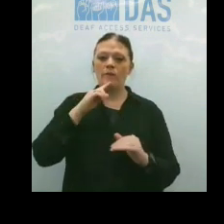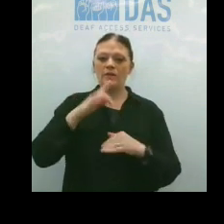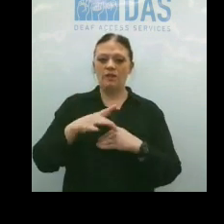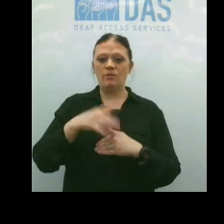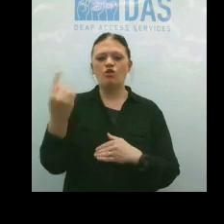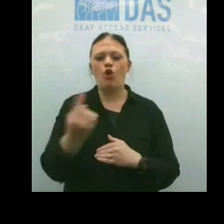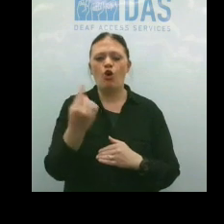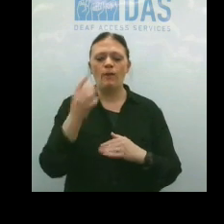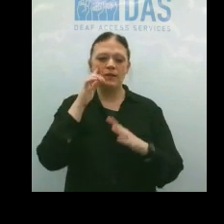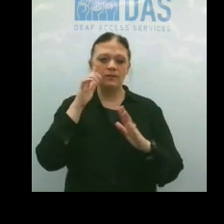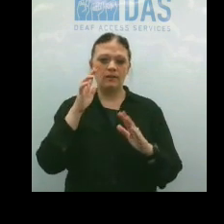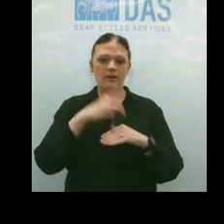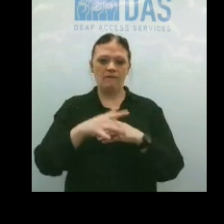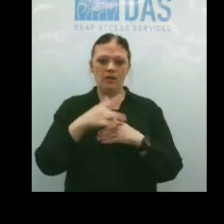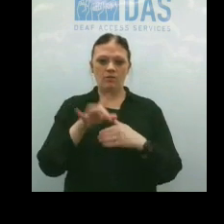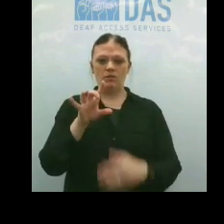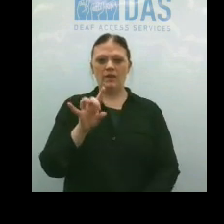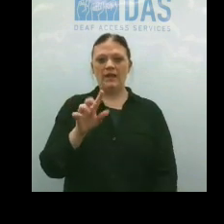available. Call